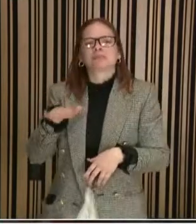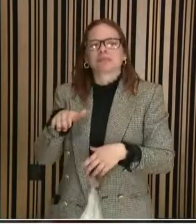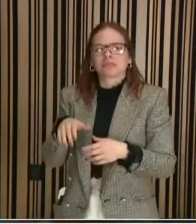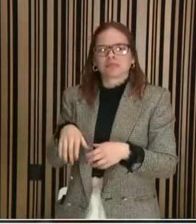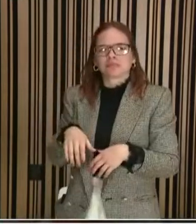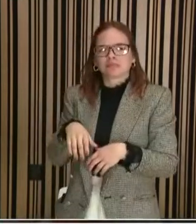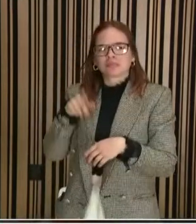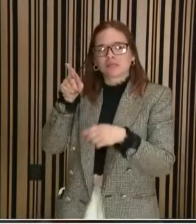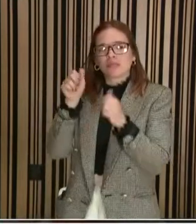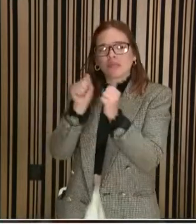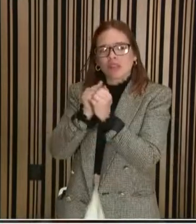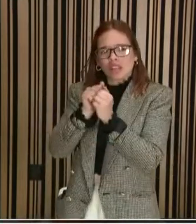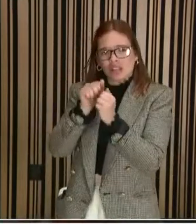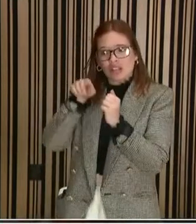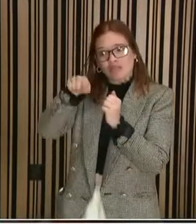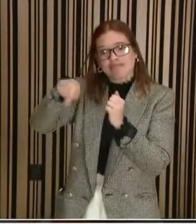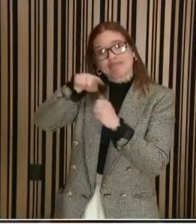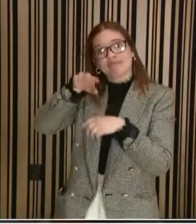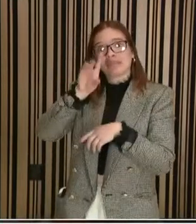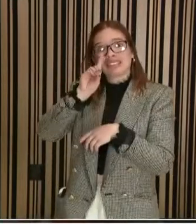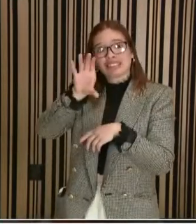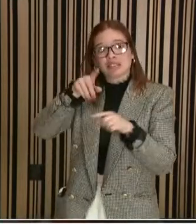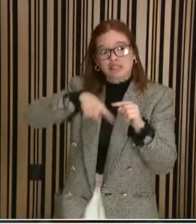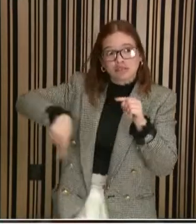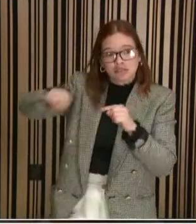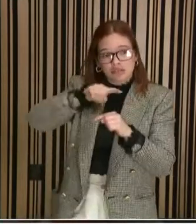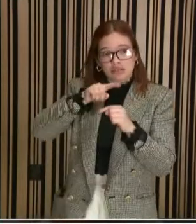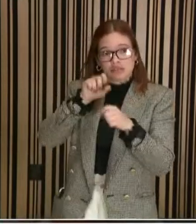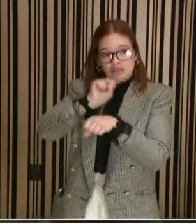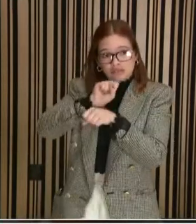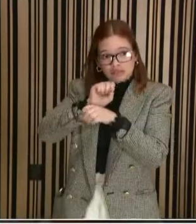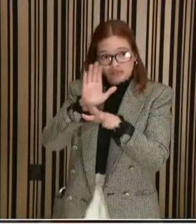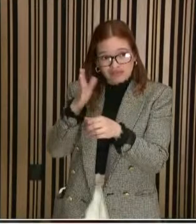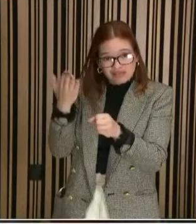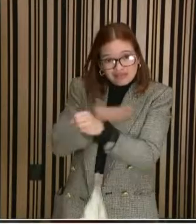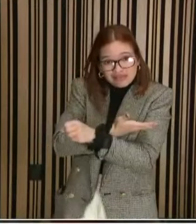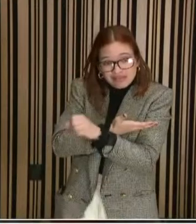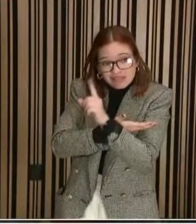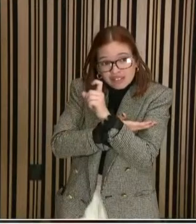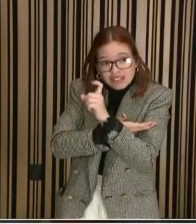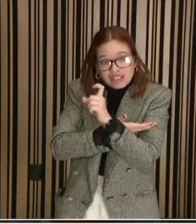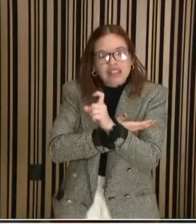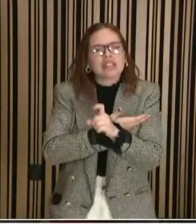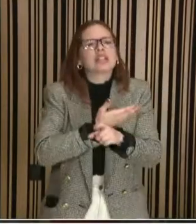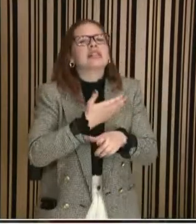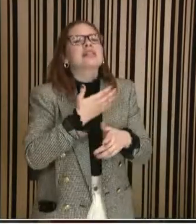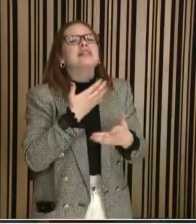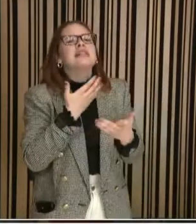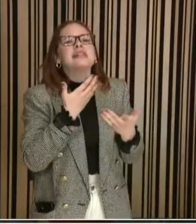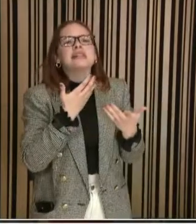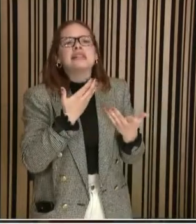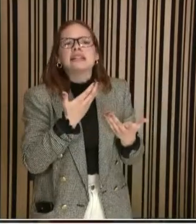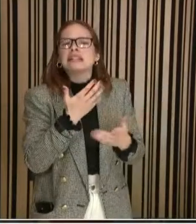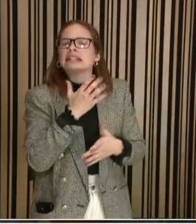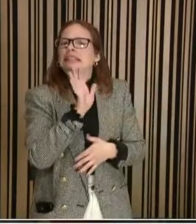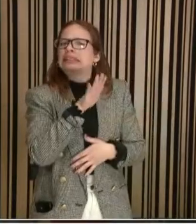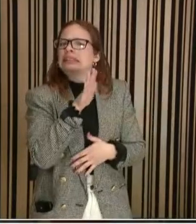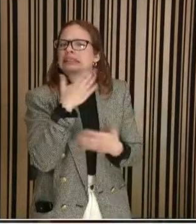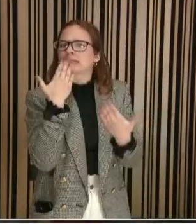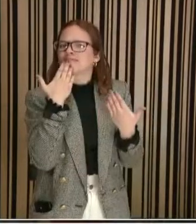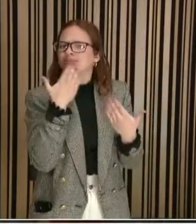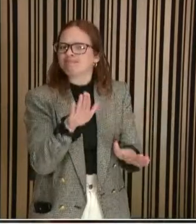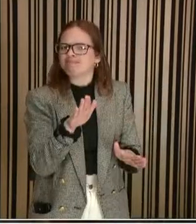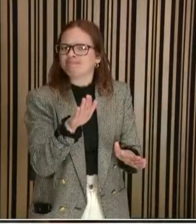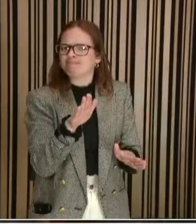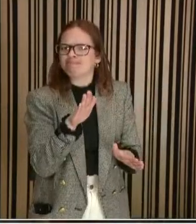of these cuts? I don't know enough about the bench depth of the existing operation to know the ripple effect it will